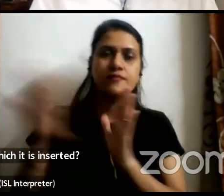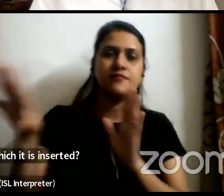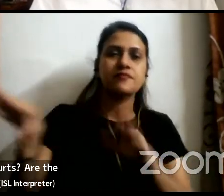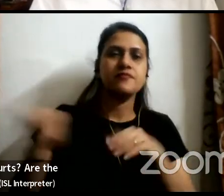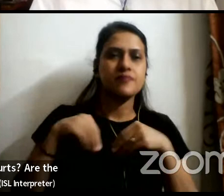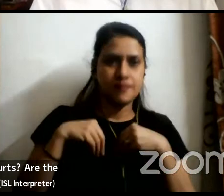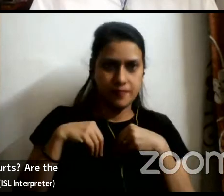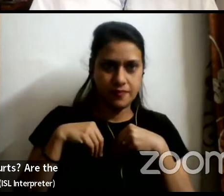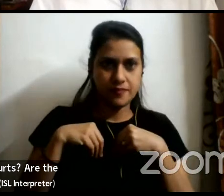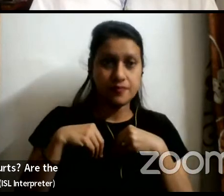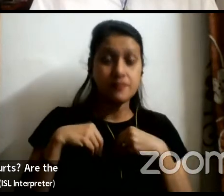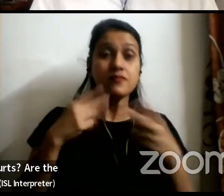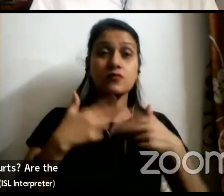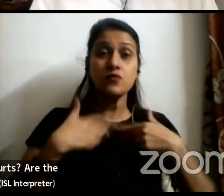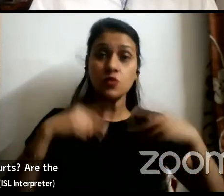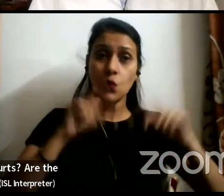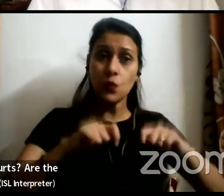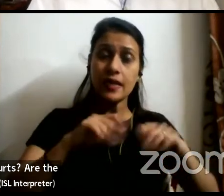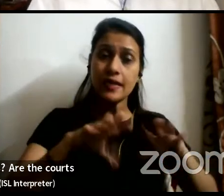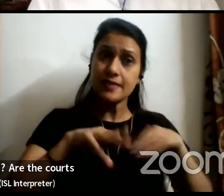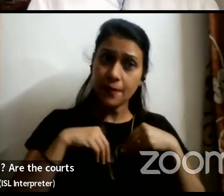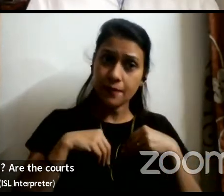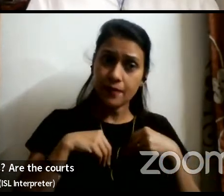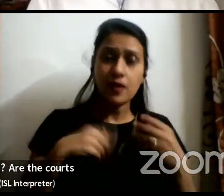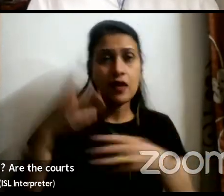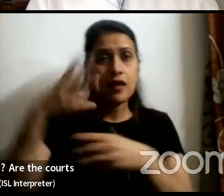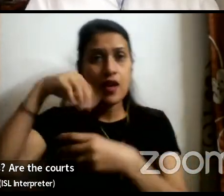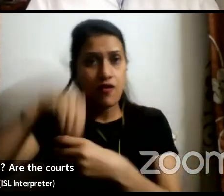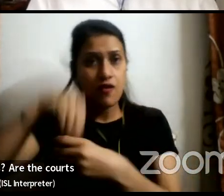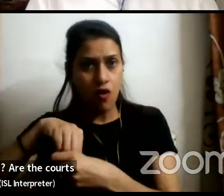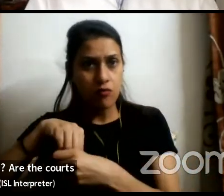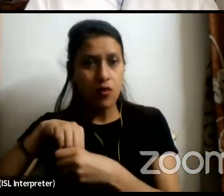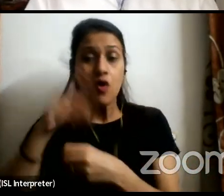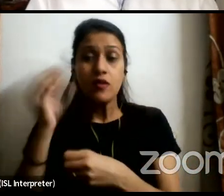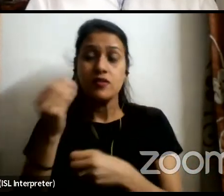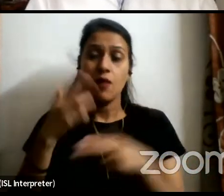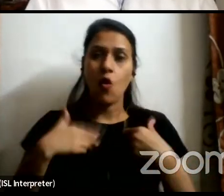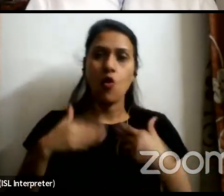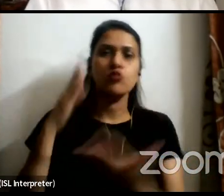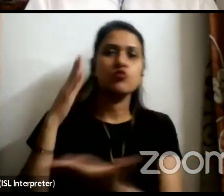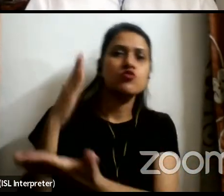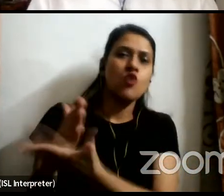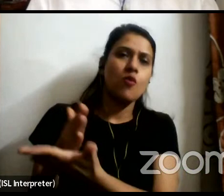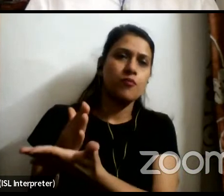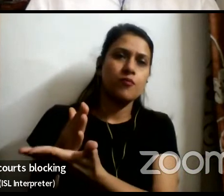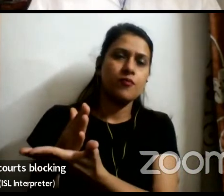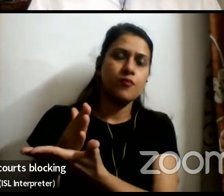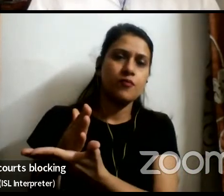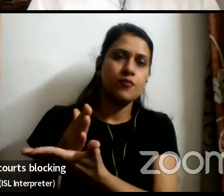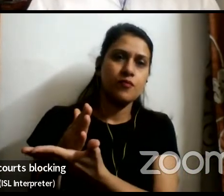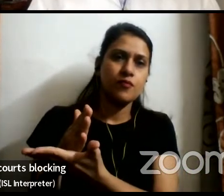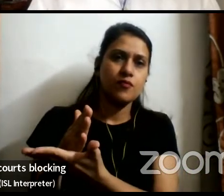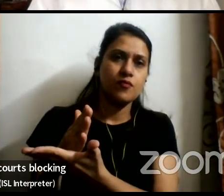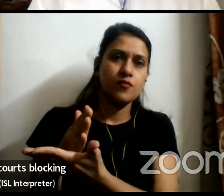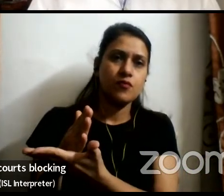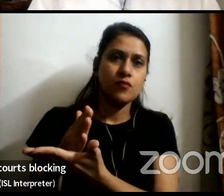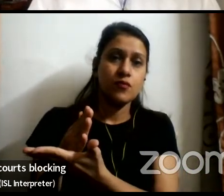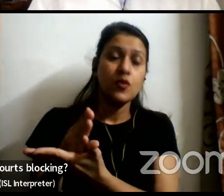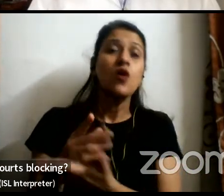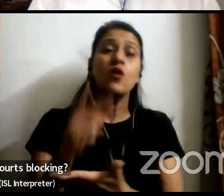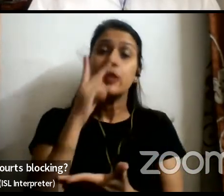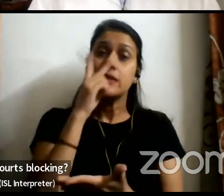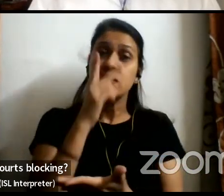the courts receptive? Are the courts engaging, or are the courts blocking? And those two, so I think really those two sides,